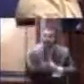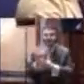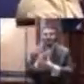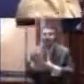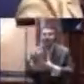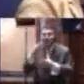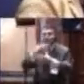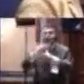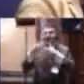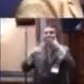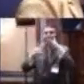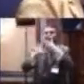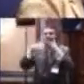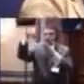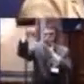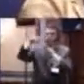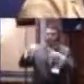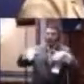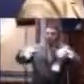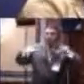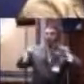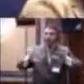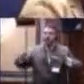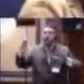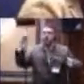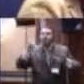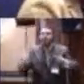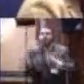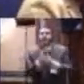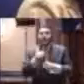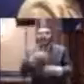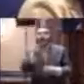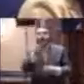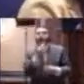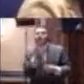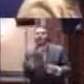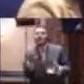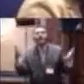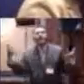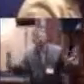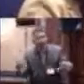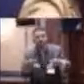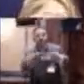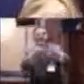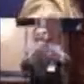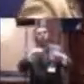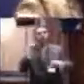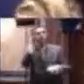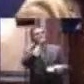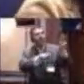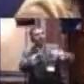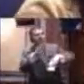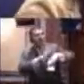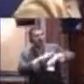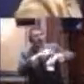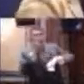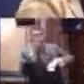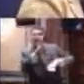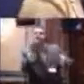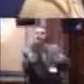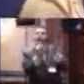how do you integrate all these submissions? And I think this is also something that will very